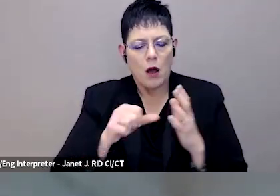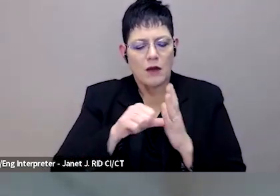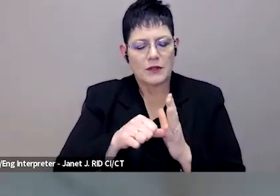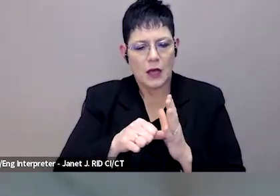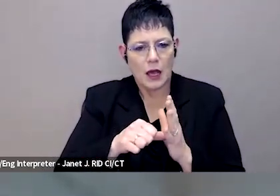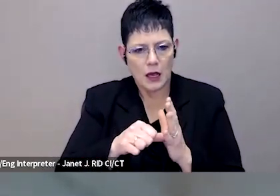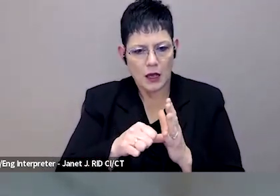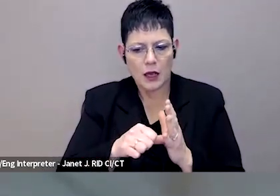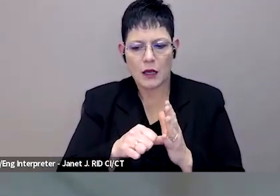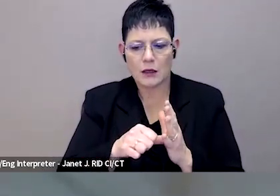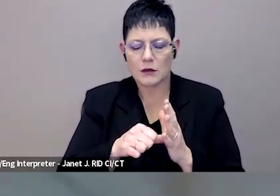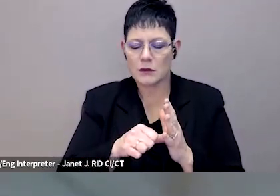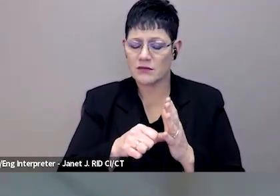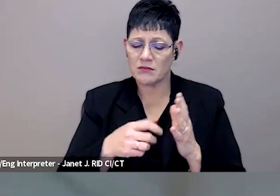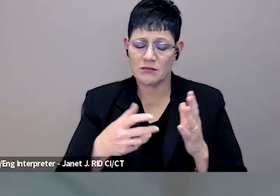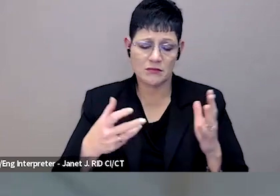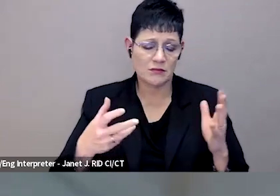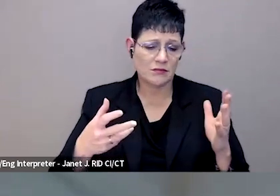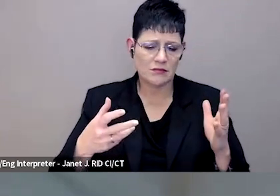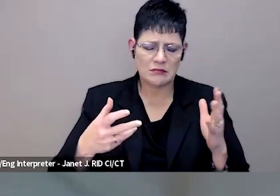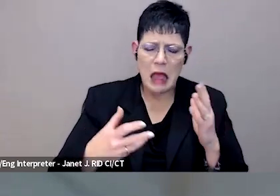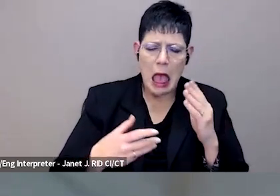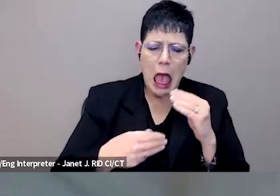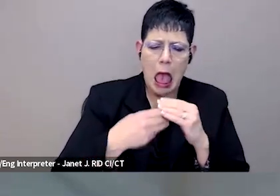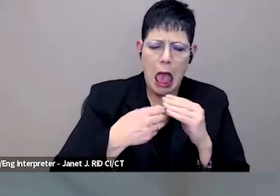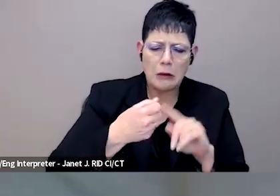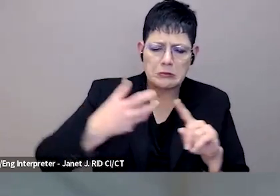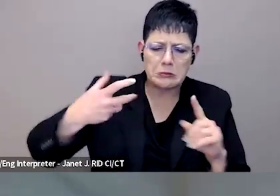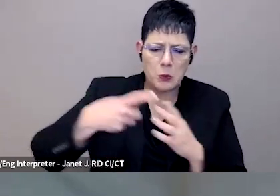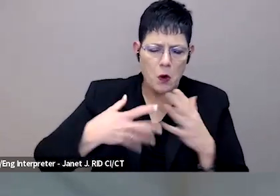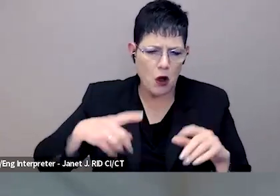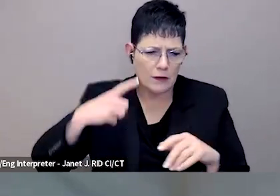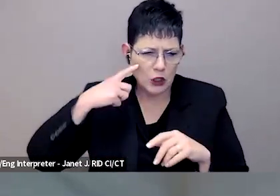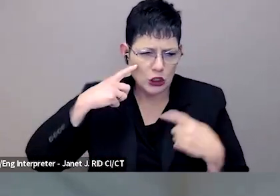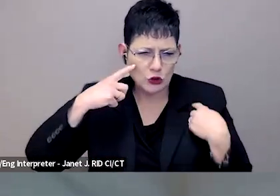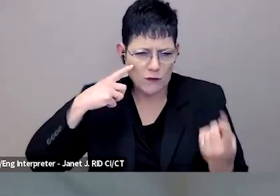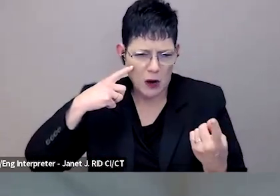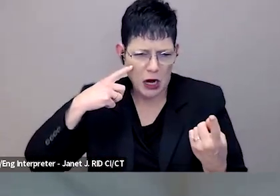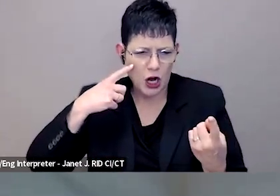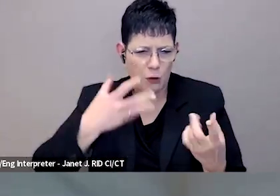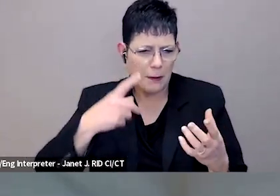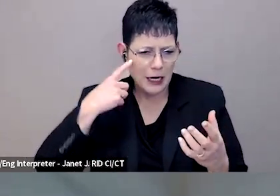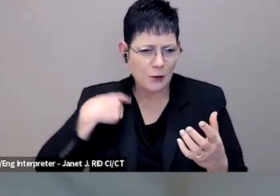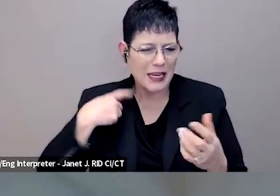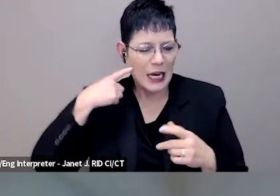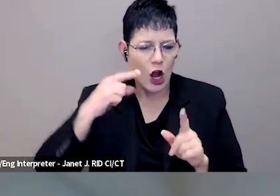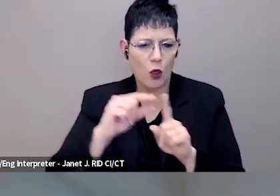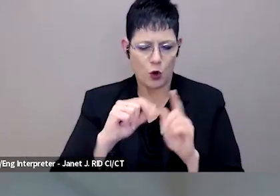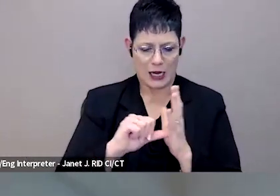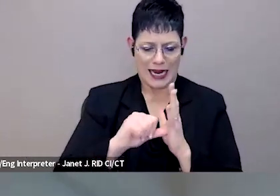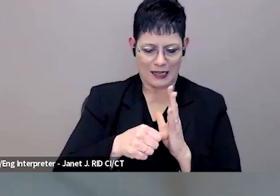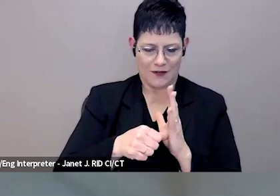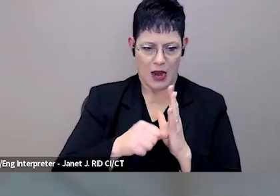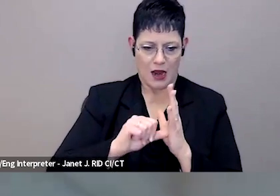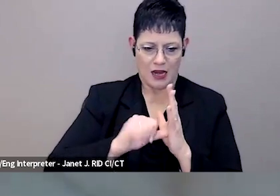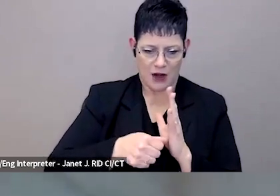emphasize and extend some of what we've heard already. And so I think you'll probably hear me say the word emphasize and underscore